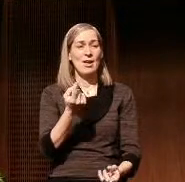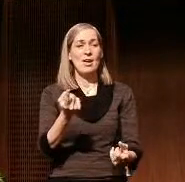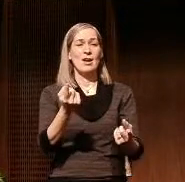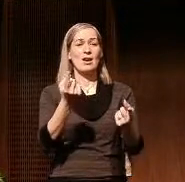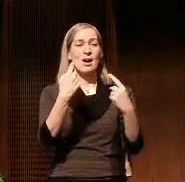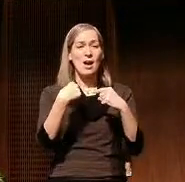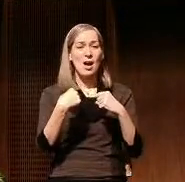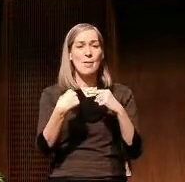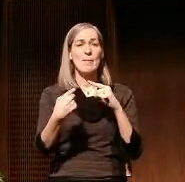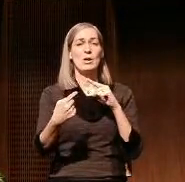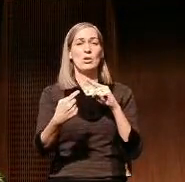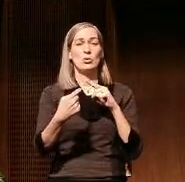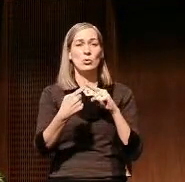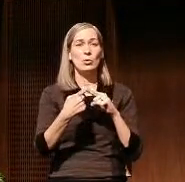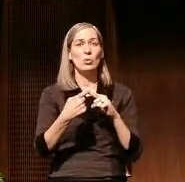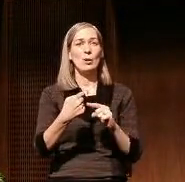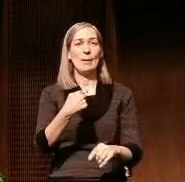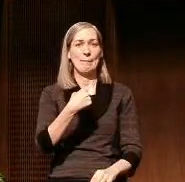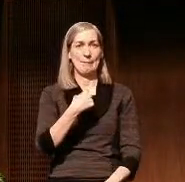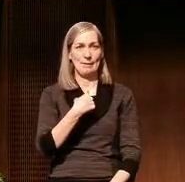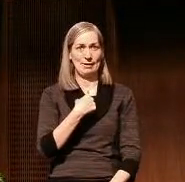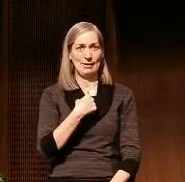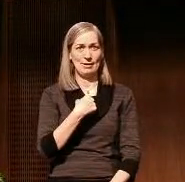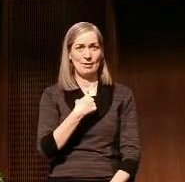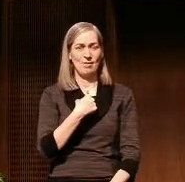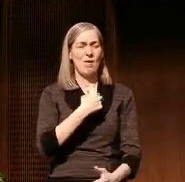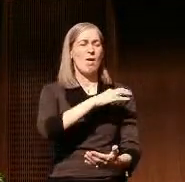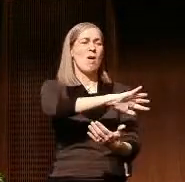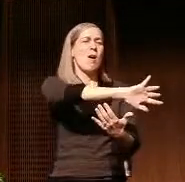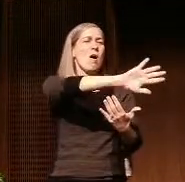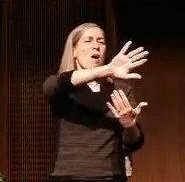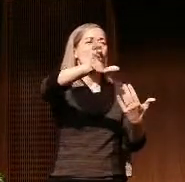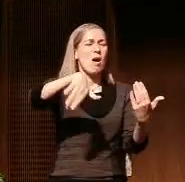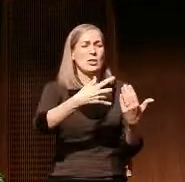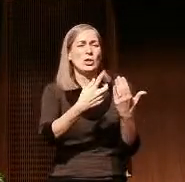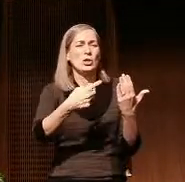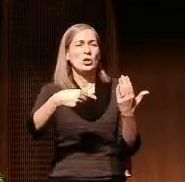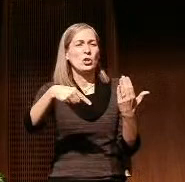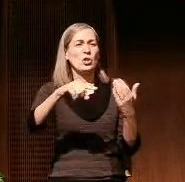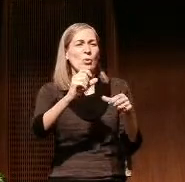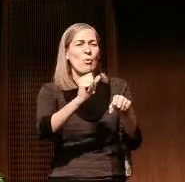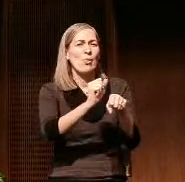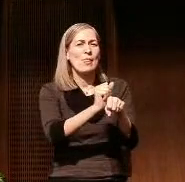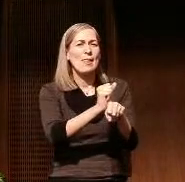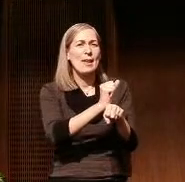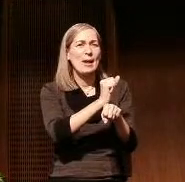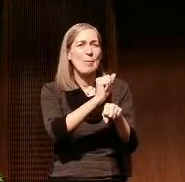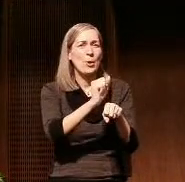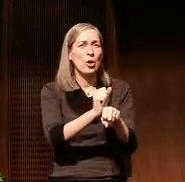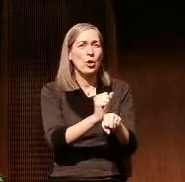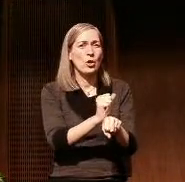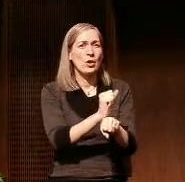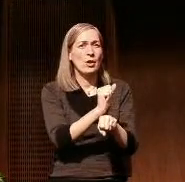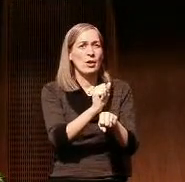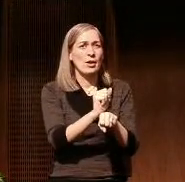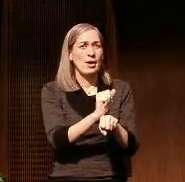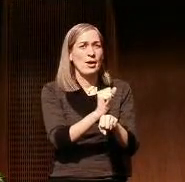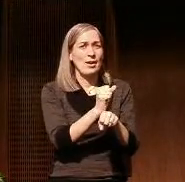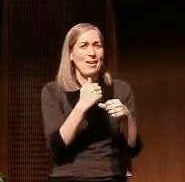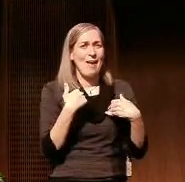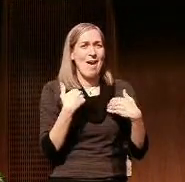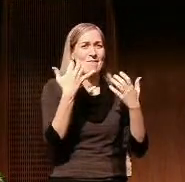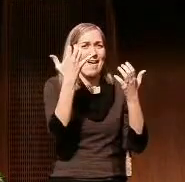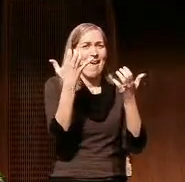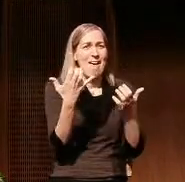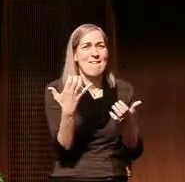come unto me, all you who labor and are